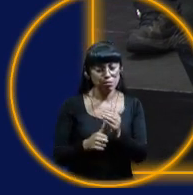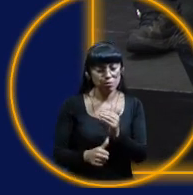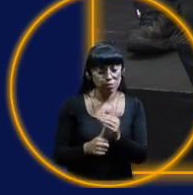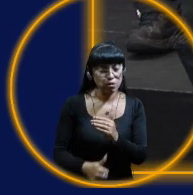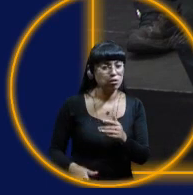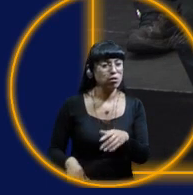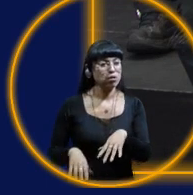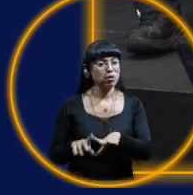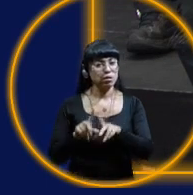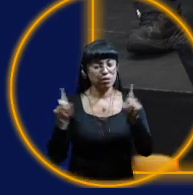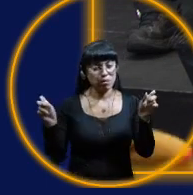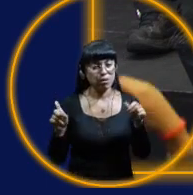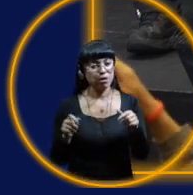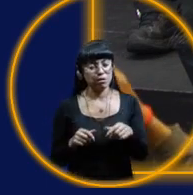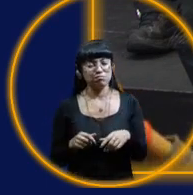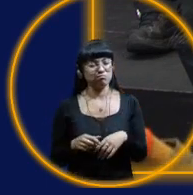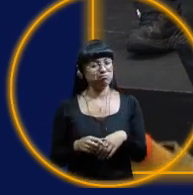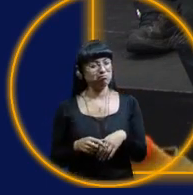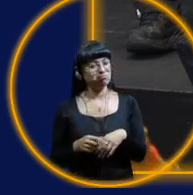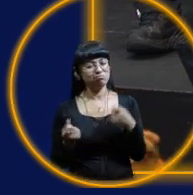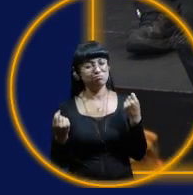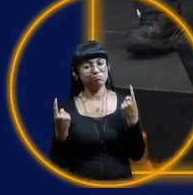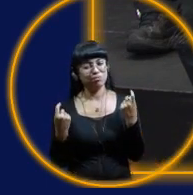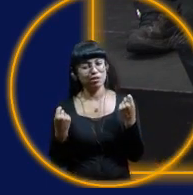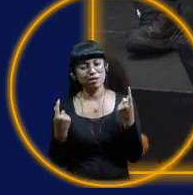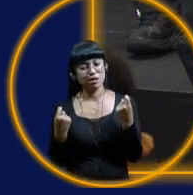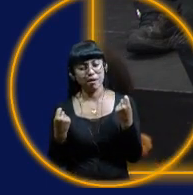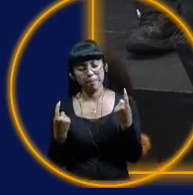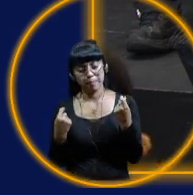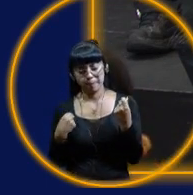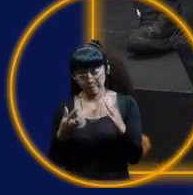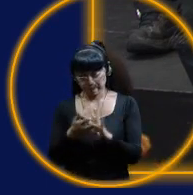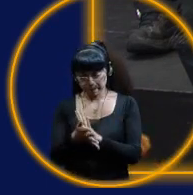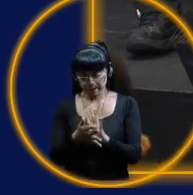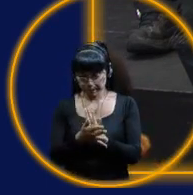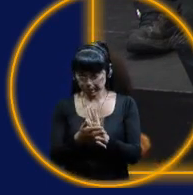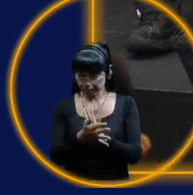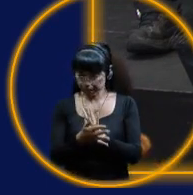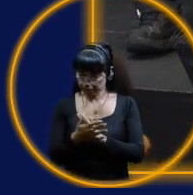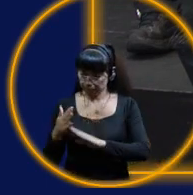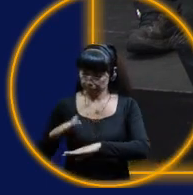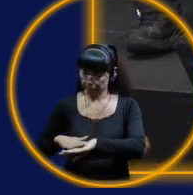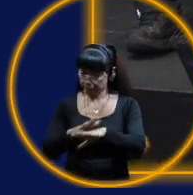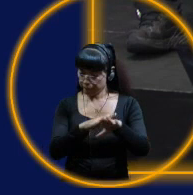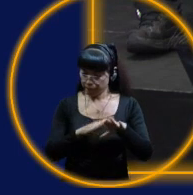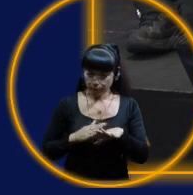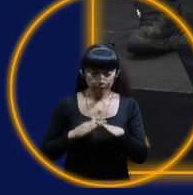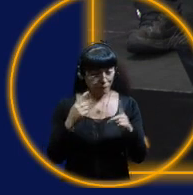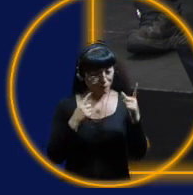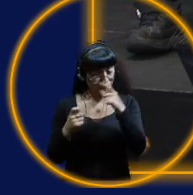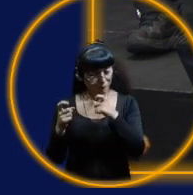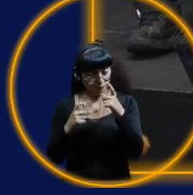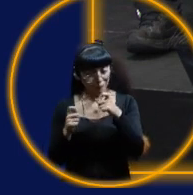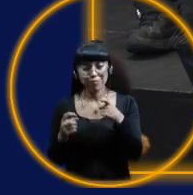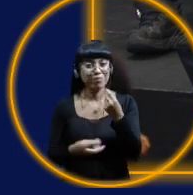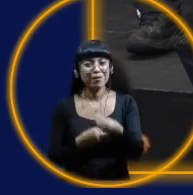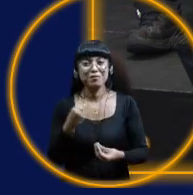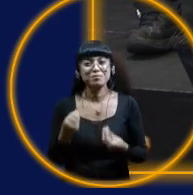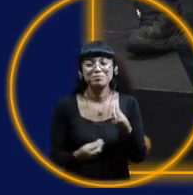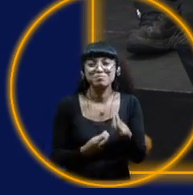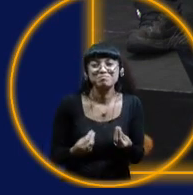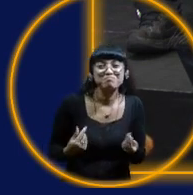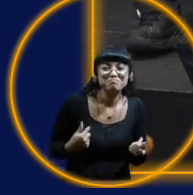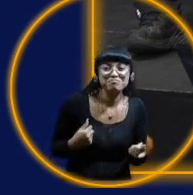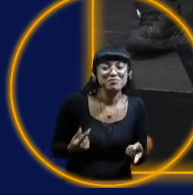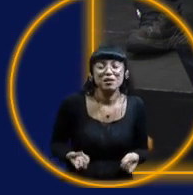not understanding what I'm talking about. Or even worse, like they're just saying the same like joke that I've heard